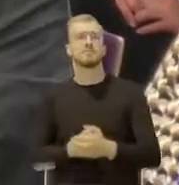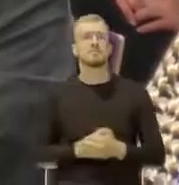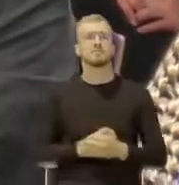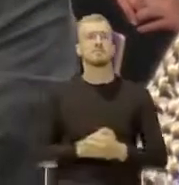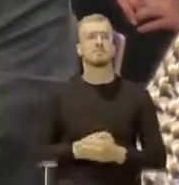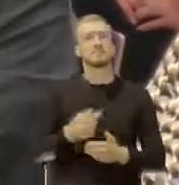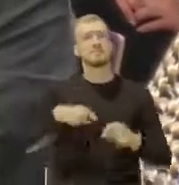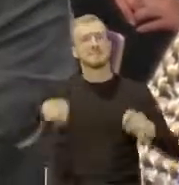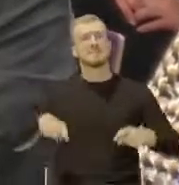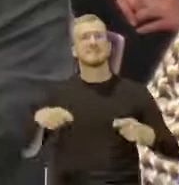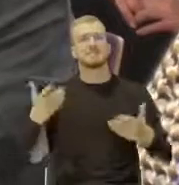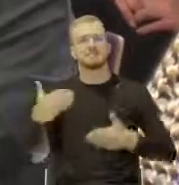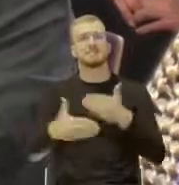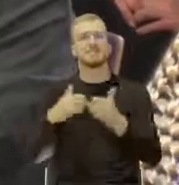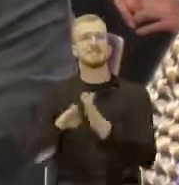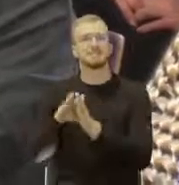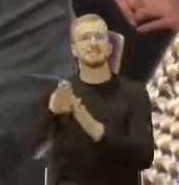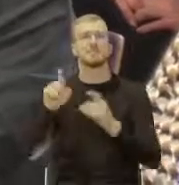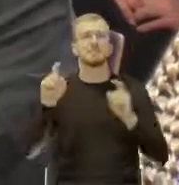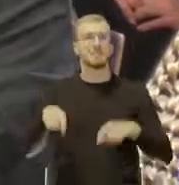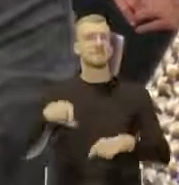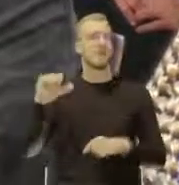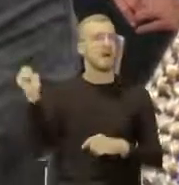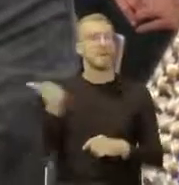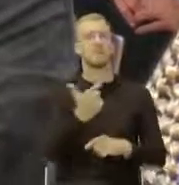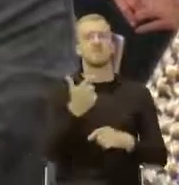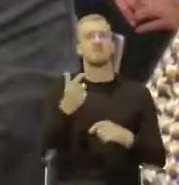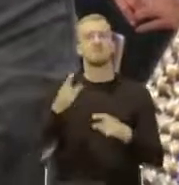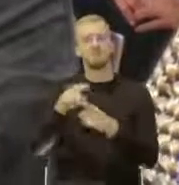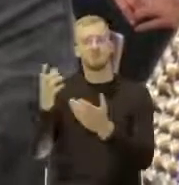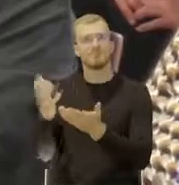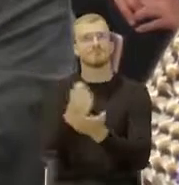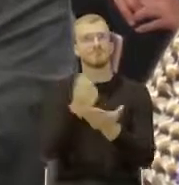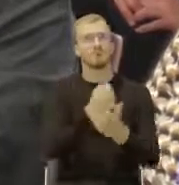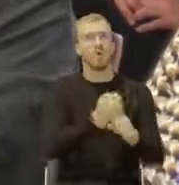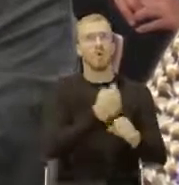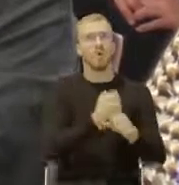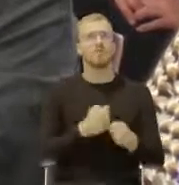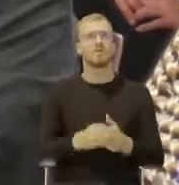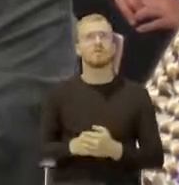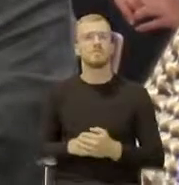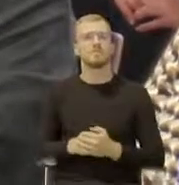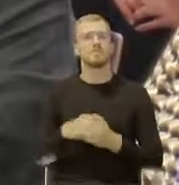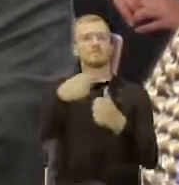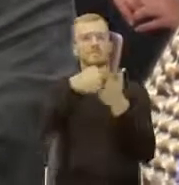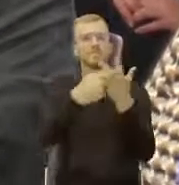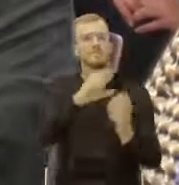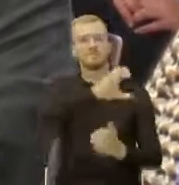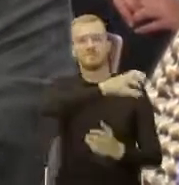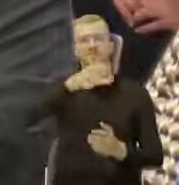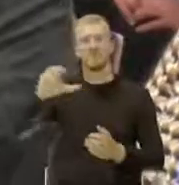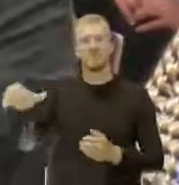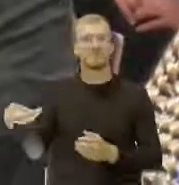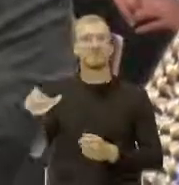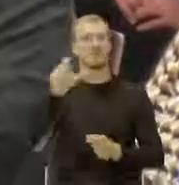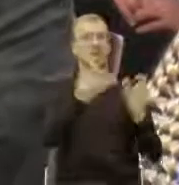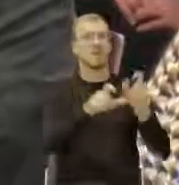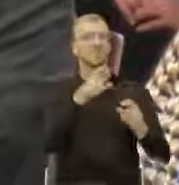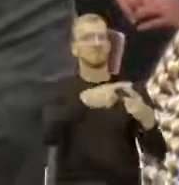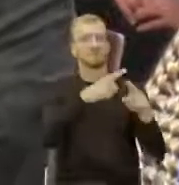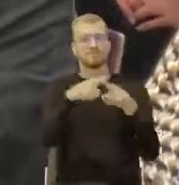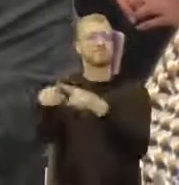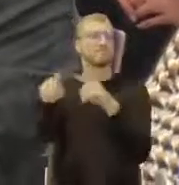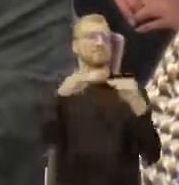The commitment and actions of all actors remain essential to transform our systems. We stand ready to enshrine